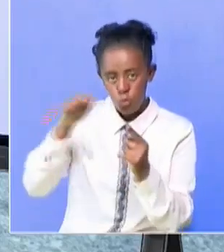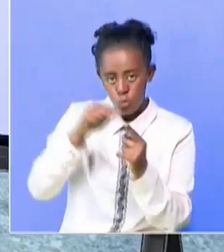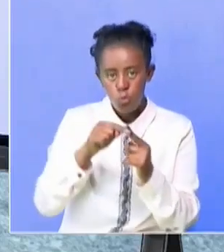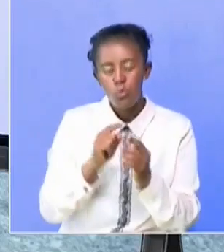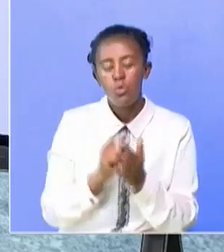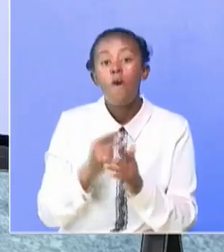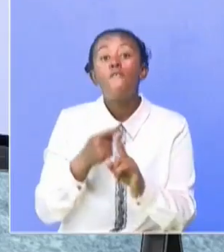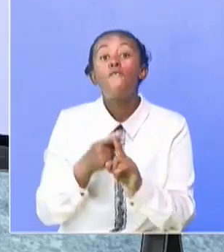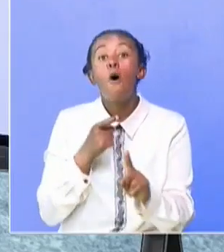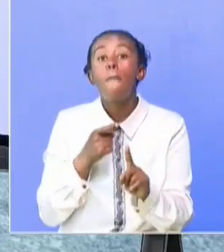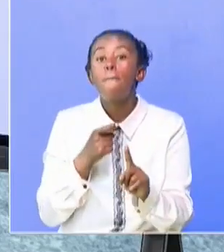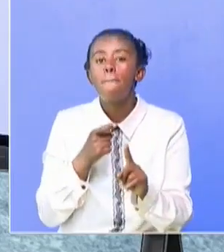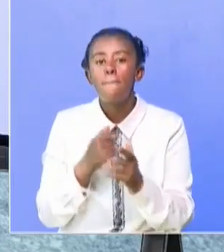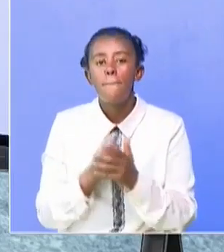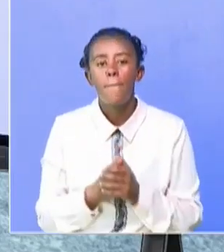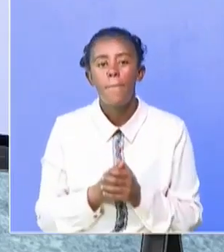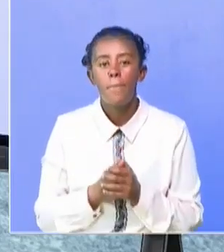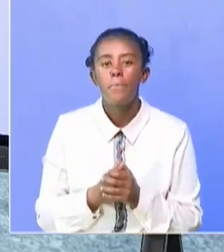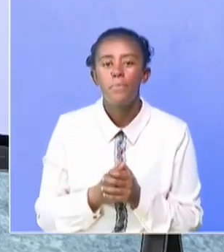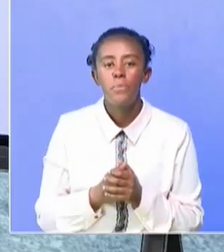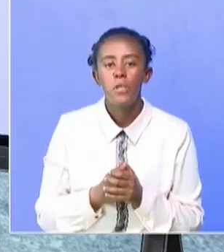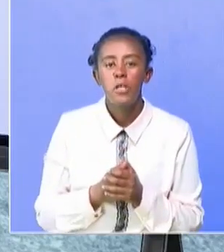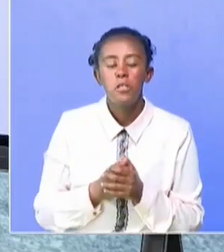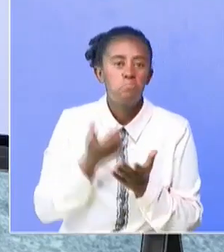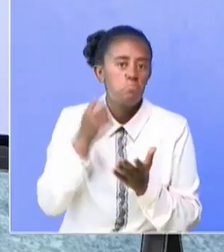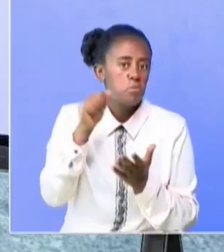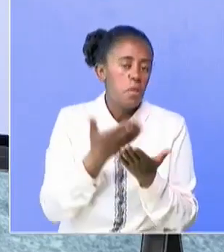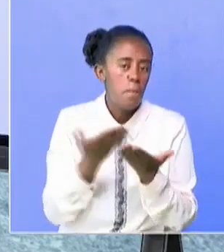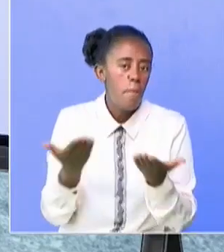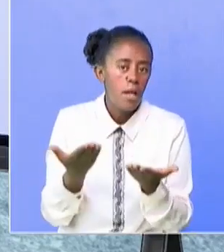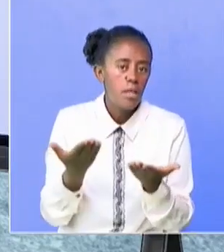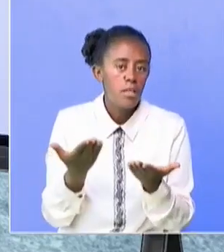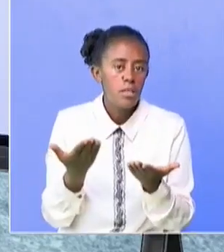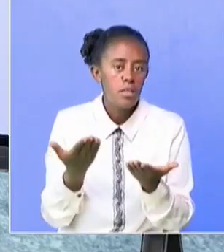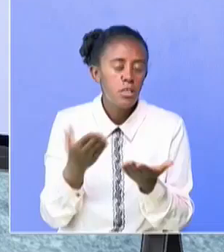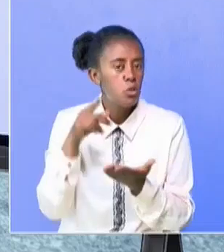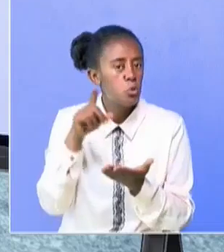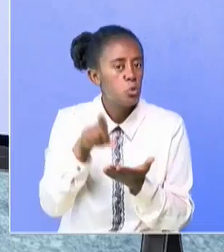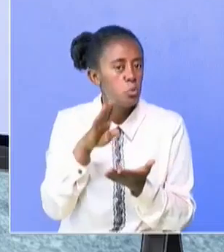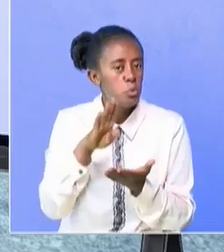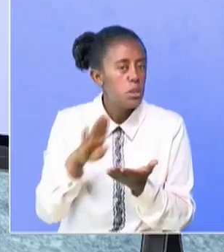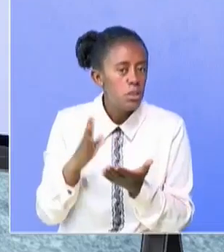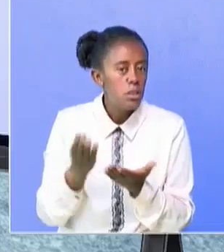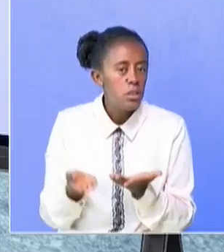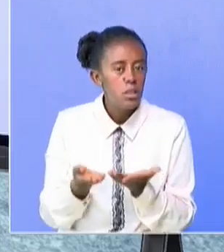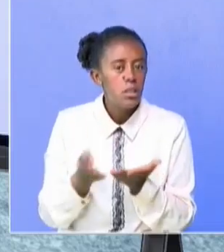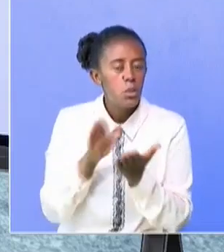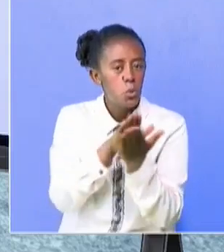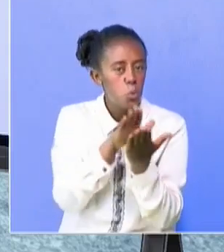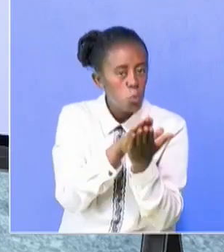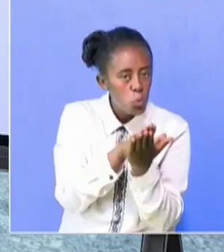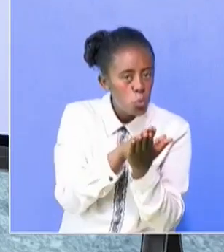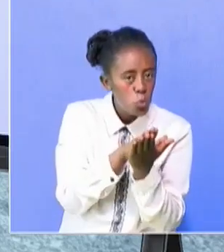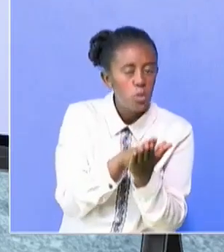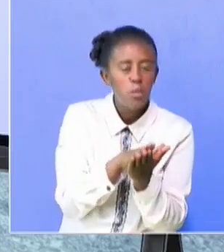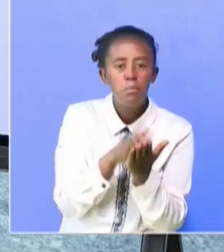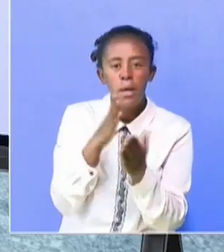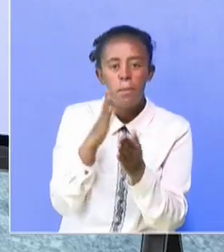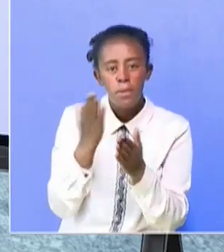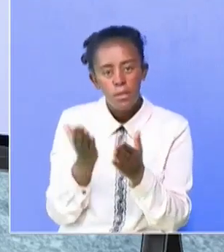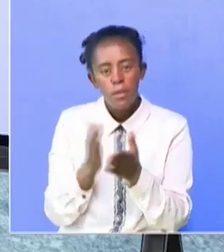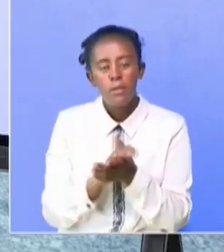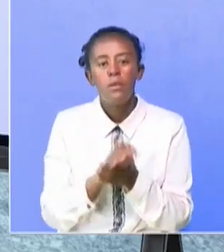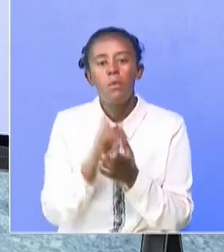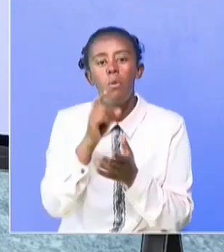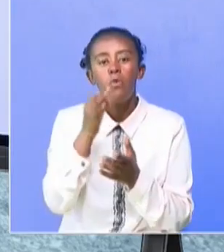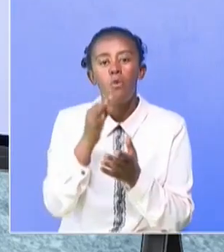has from somebody. It should be a school. It may be